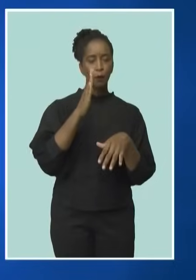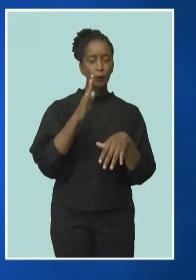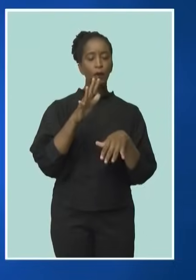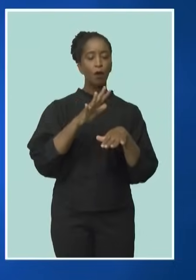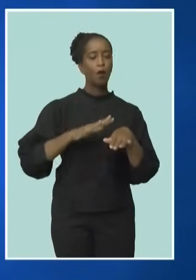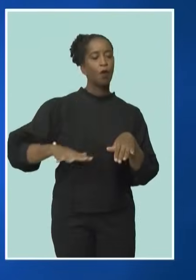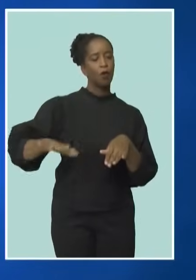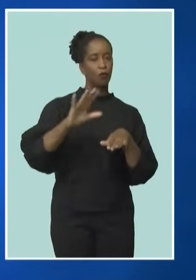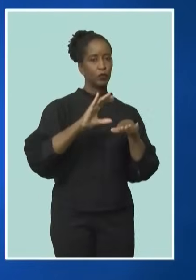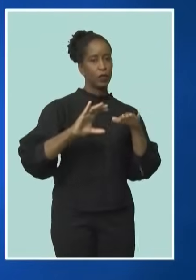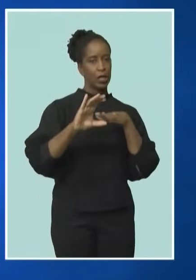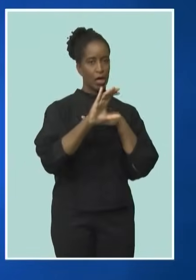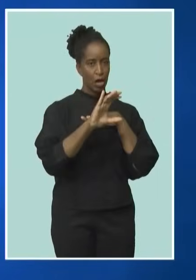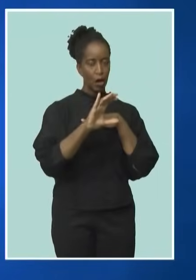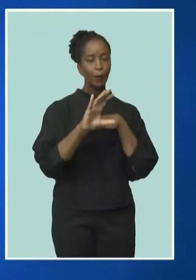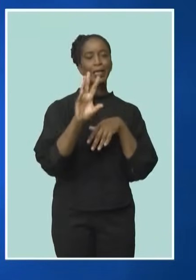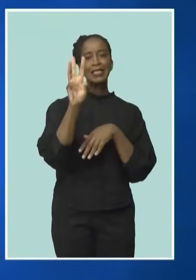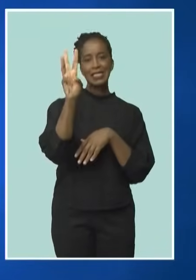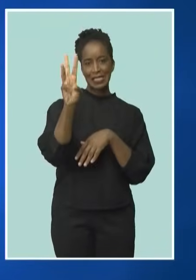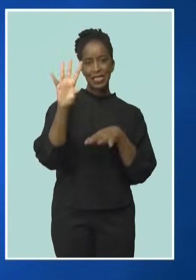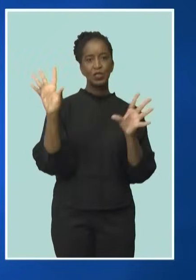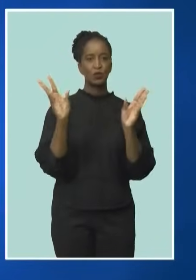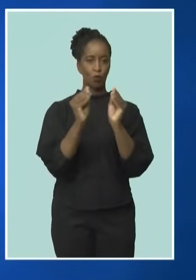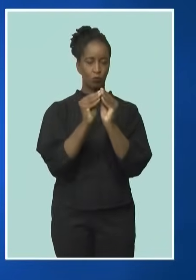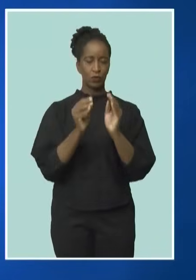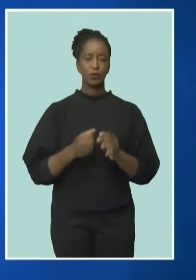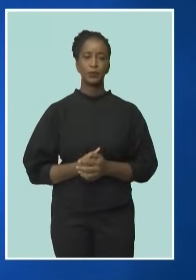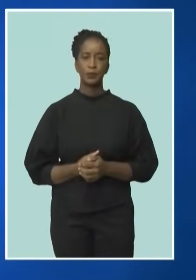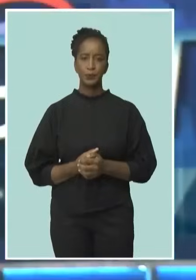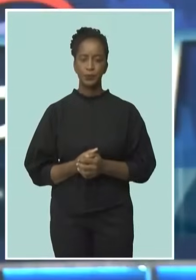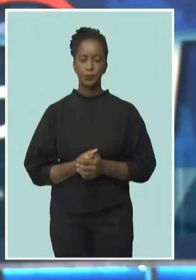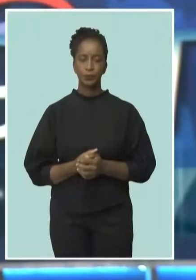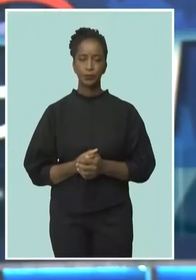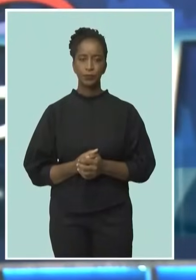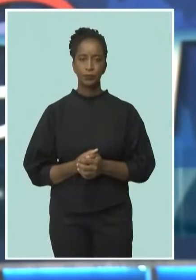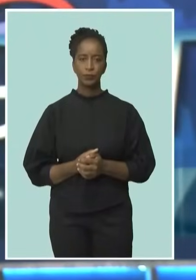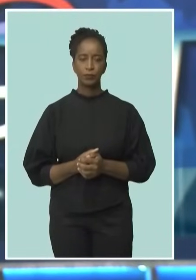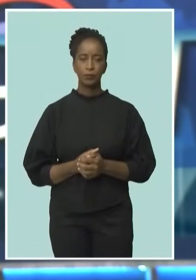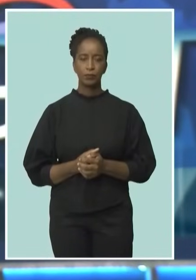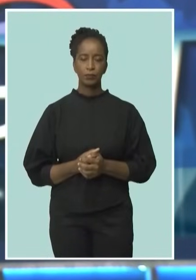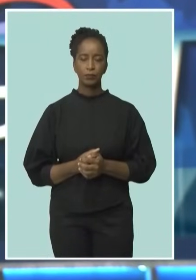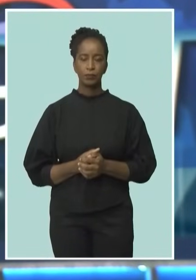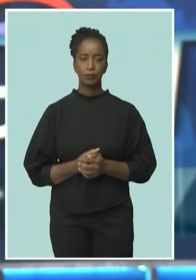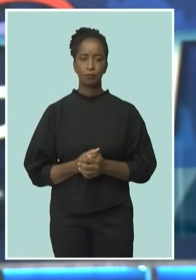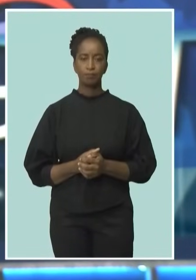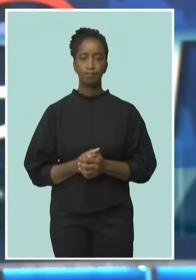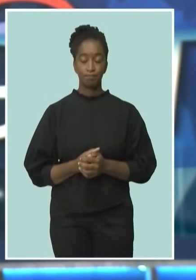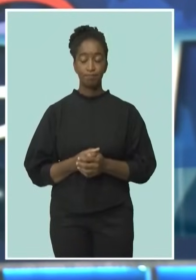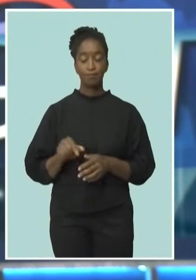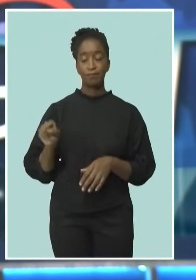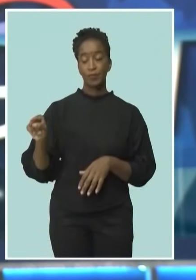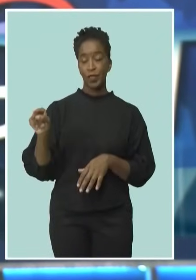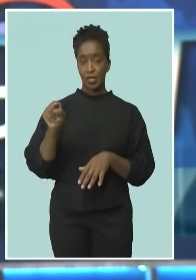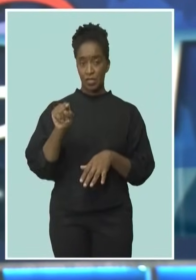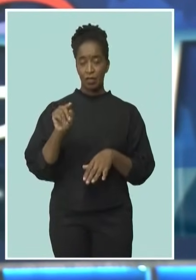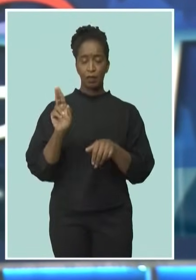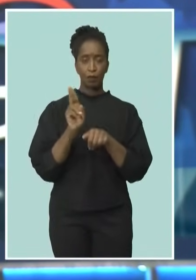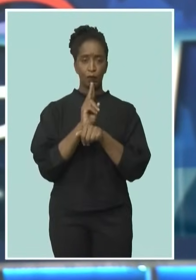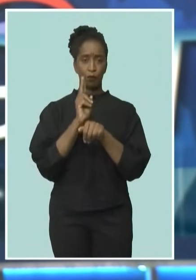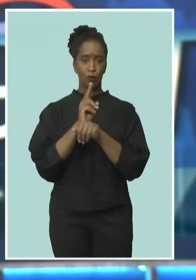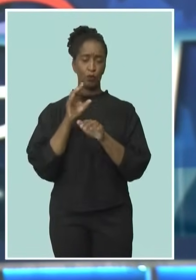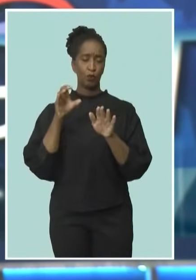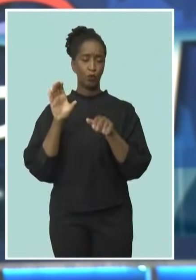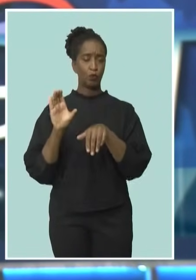region. Anesta Henry, CBC News. Well, cyber criminals continue to target